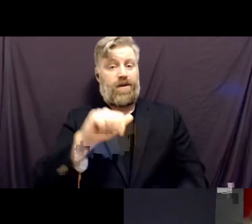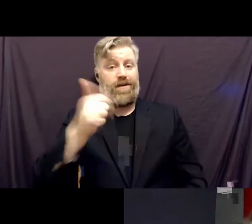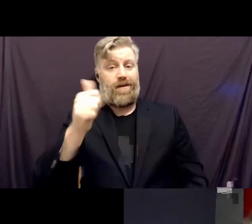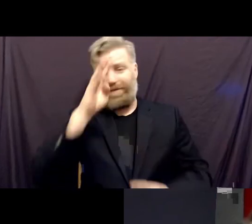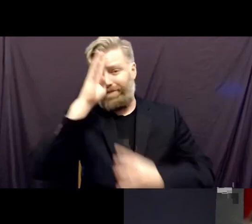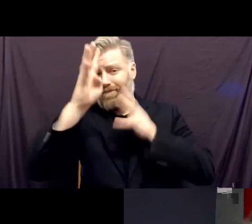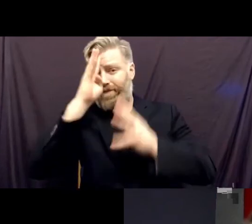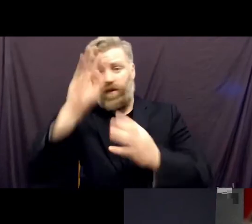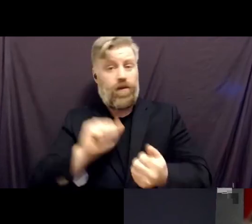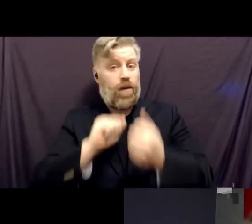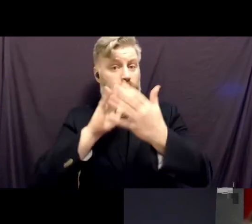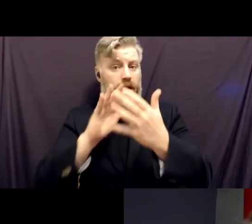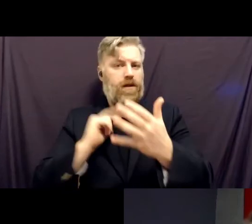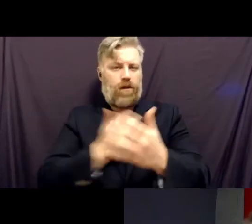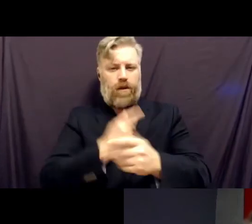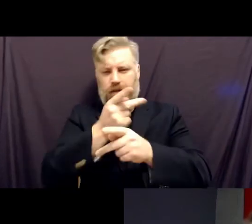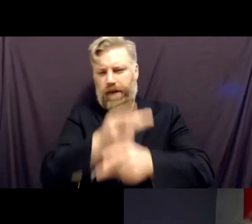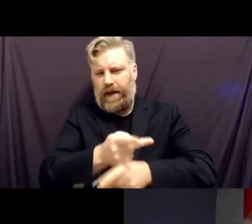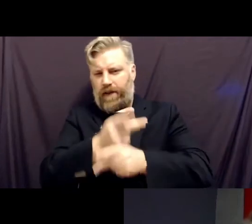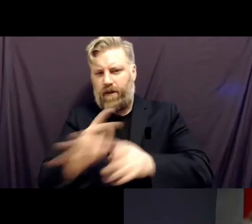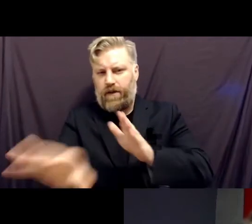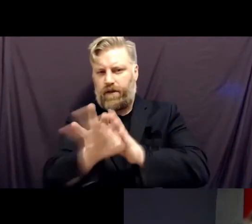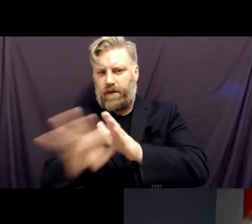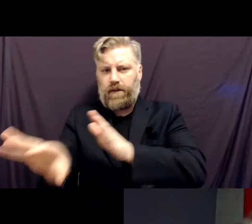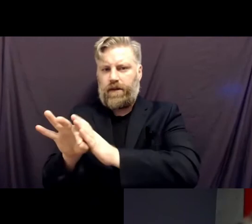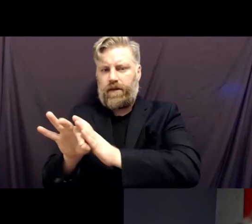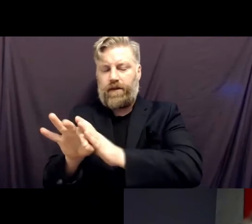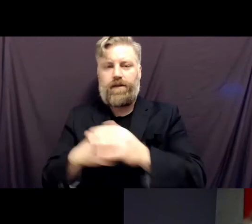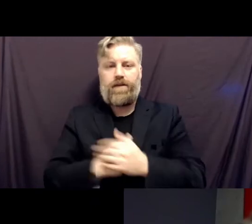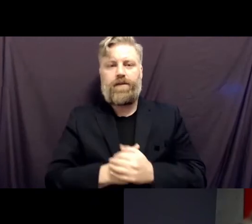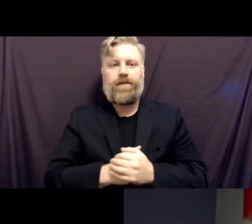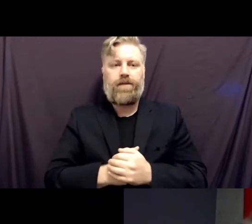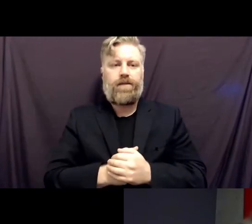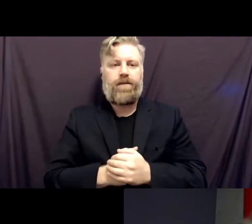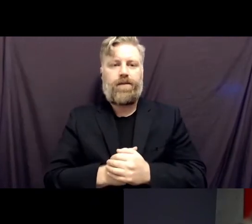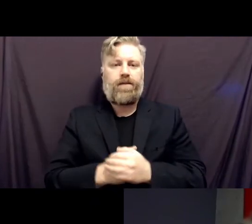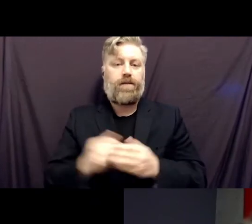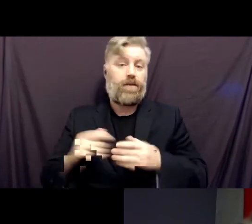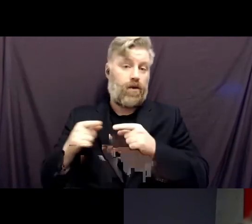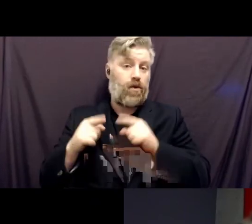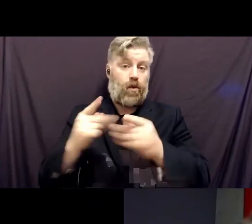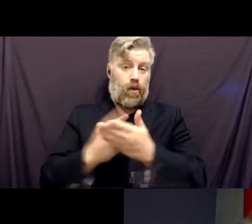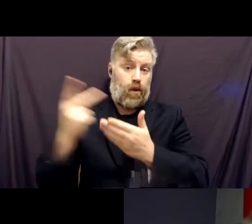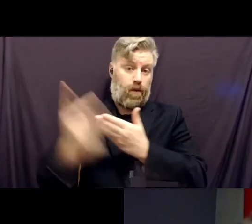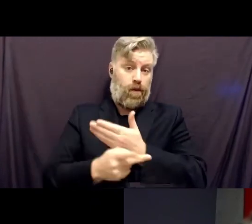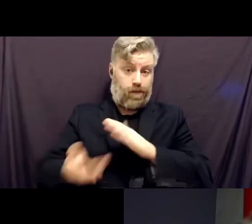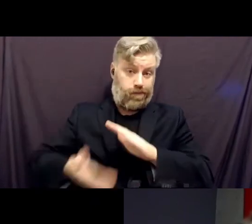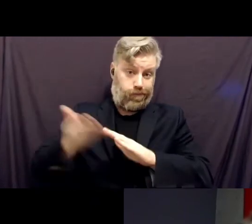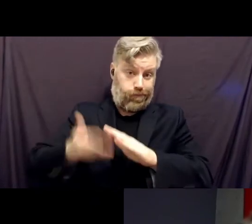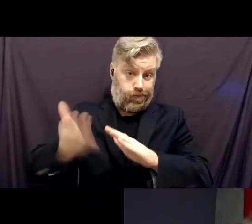practices are carefully selected. And over the course of the program, the